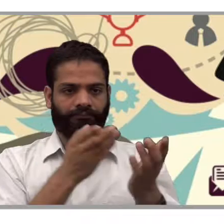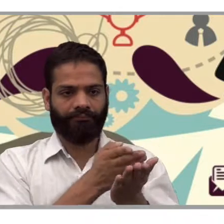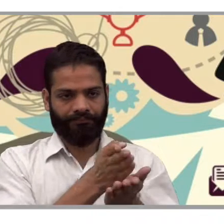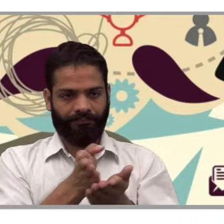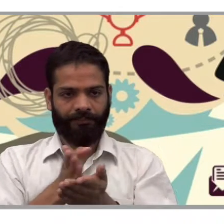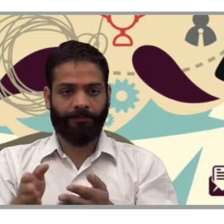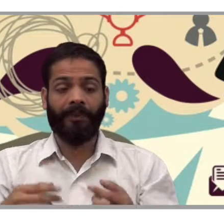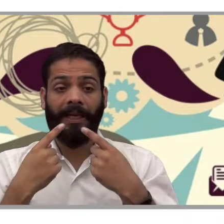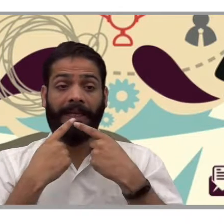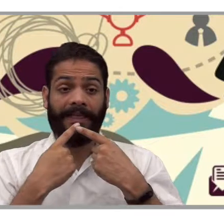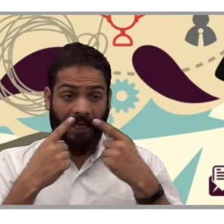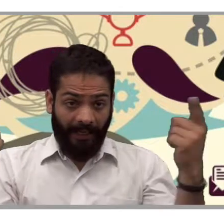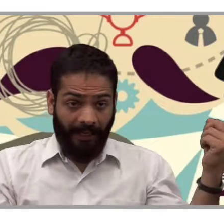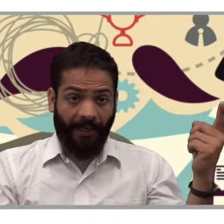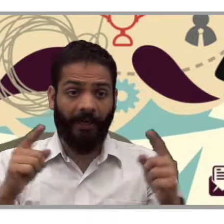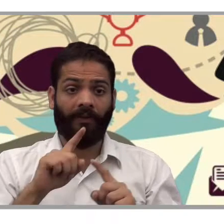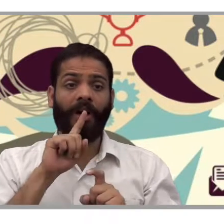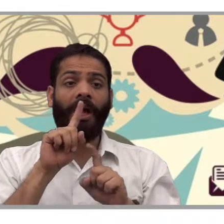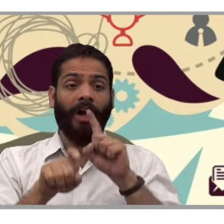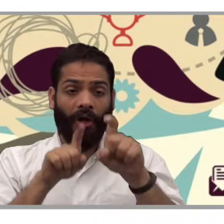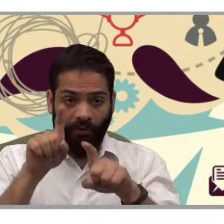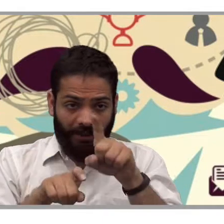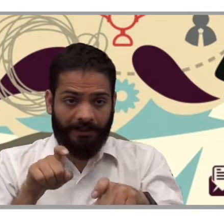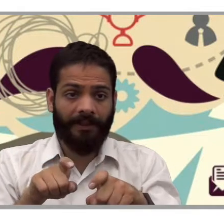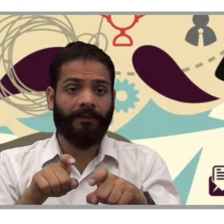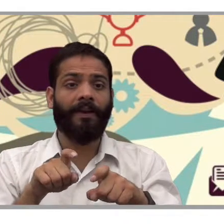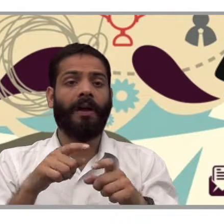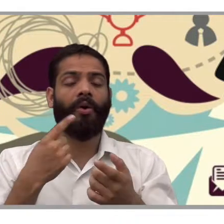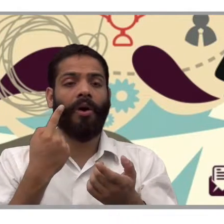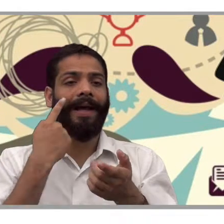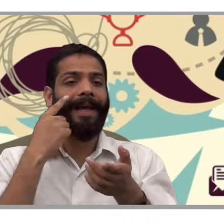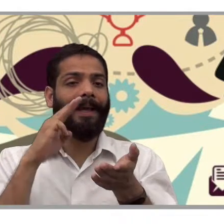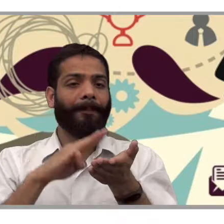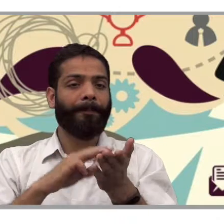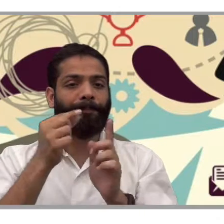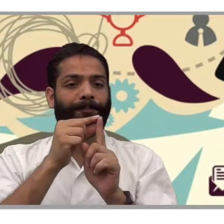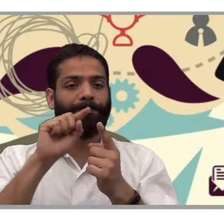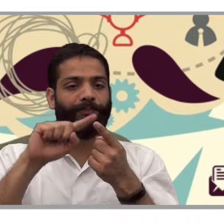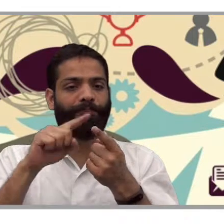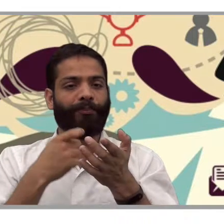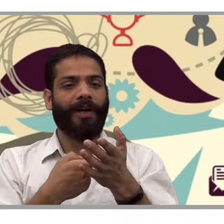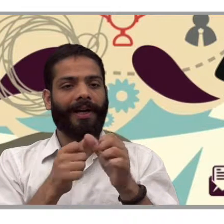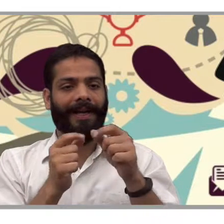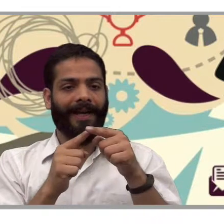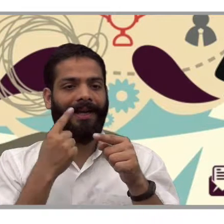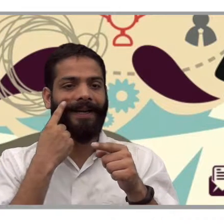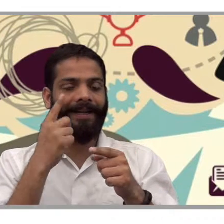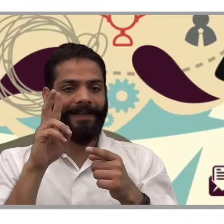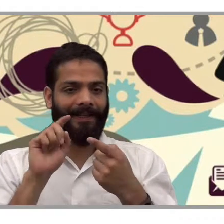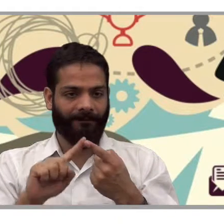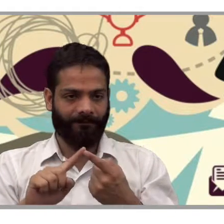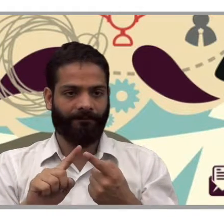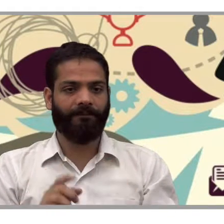going to discuss the sentence types. In general, there are three basic types of sentences: